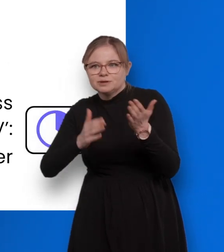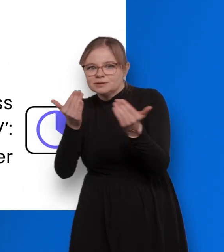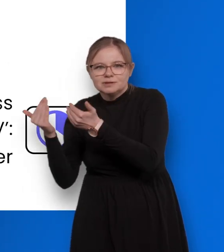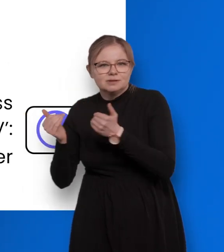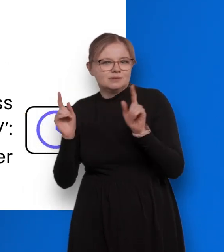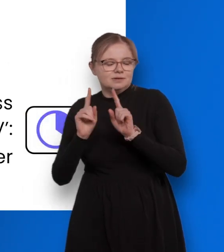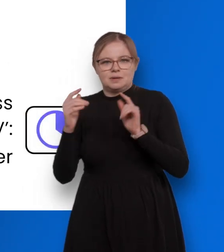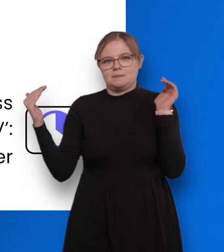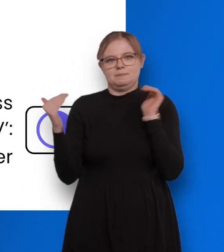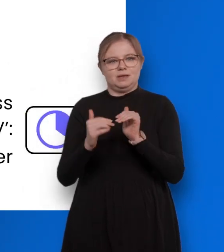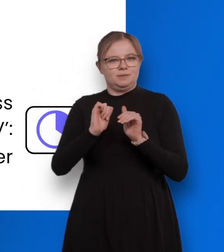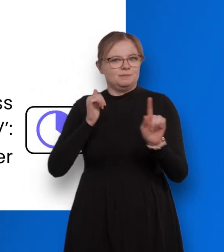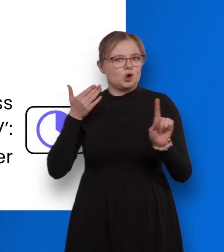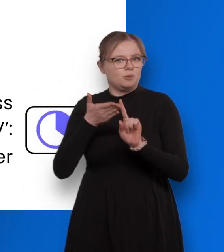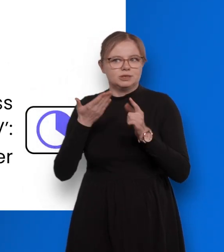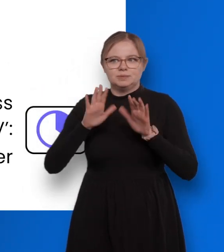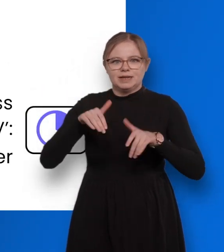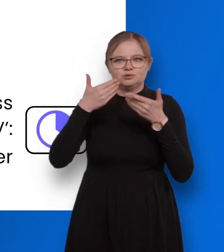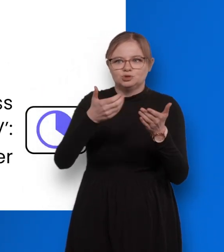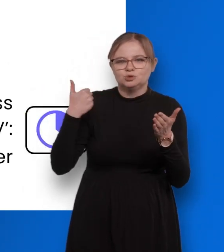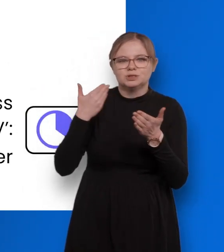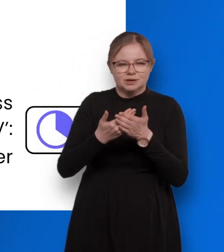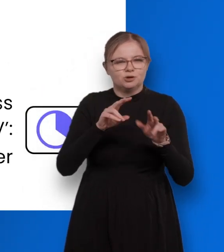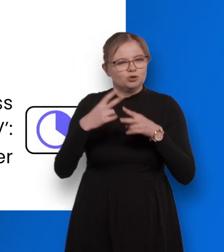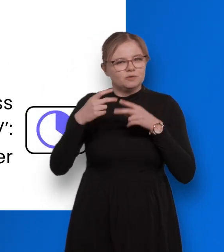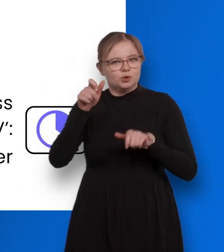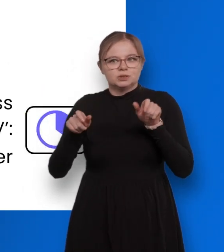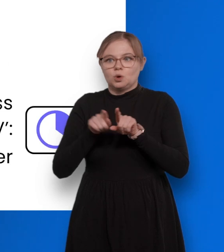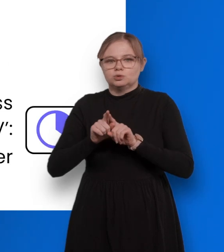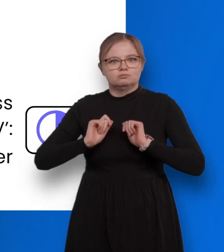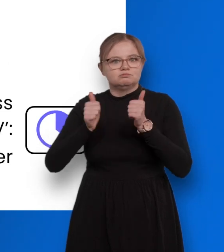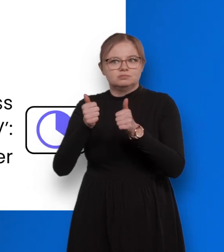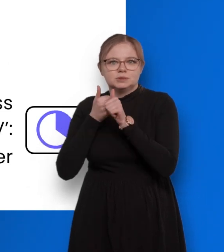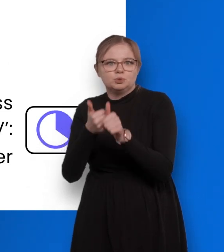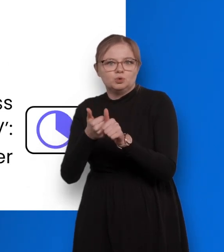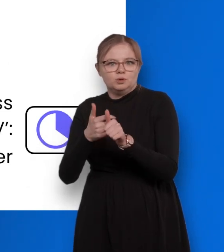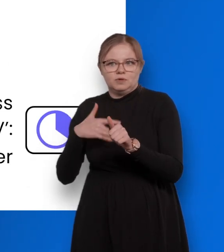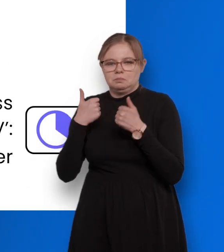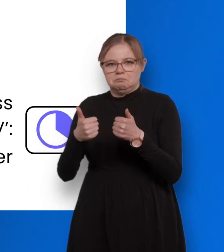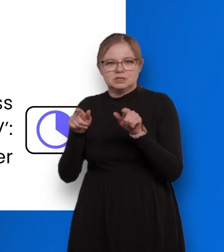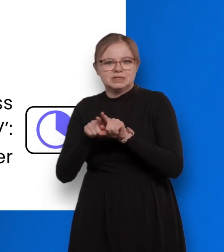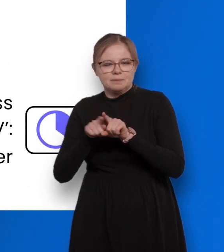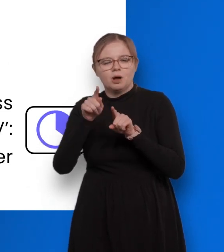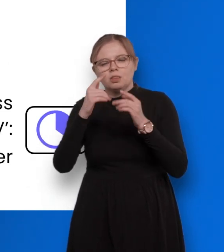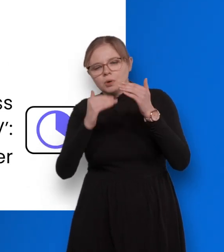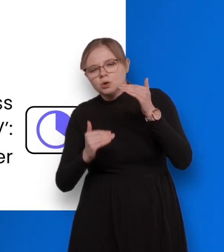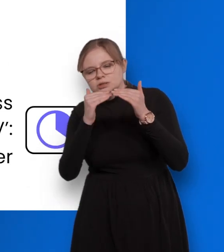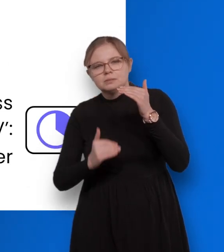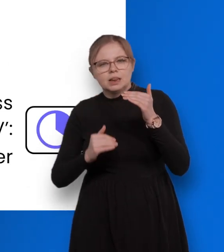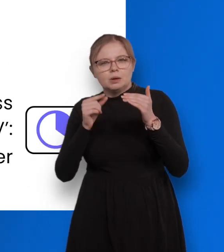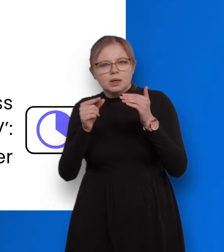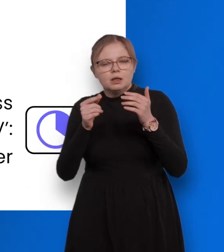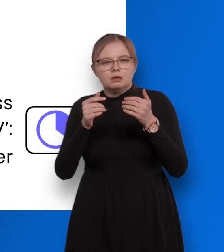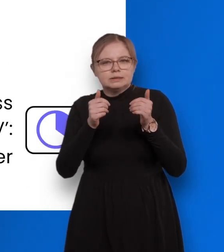primary purpose when introduced. Reviewers were also supportive of that, but you can see at the bottom there that they were a little bit more split on actually